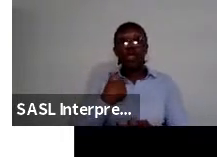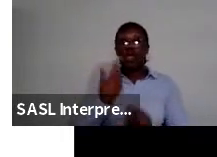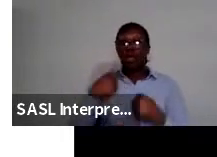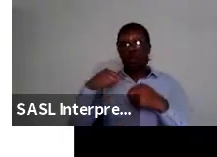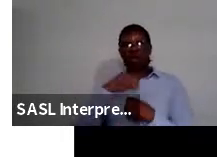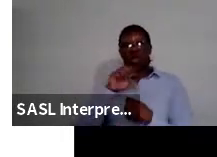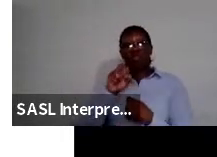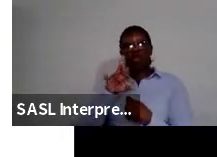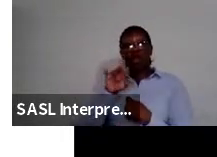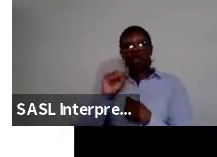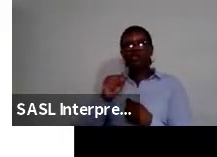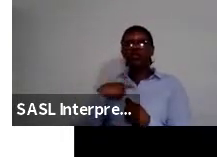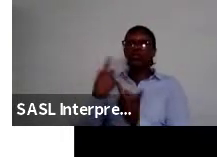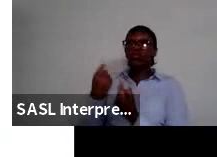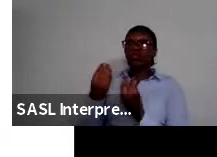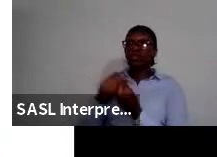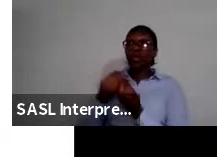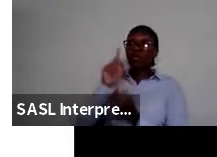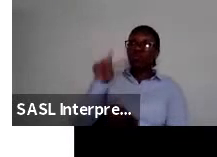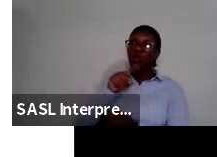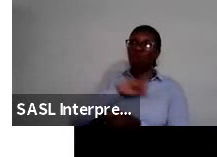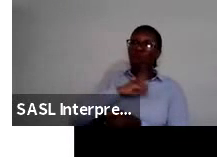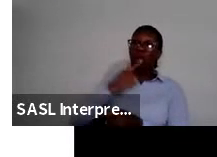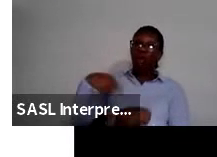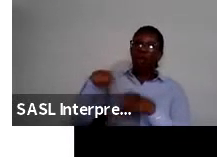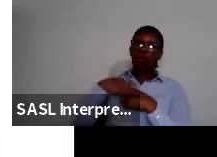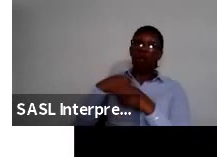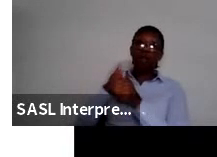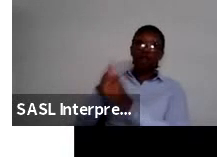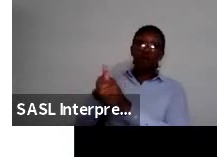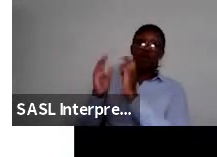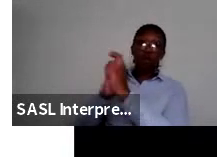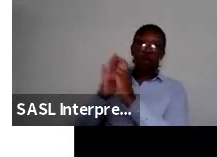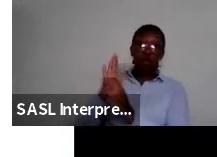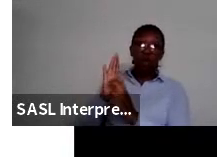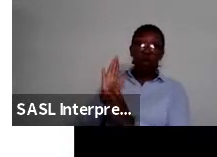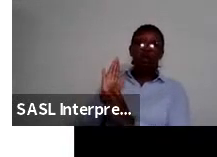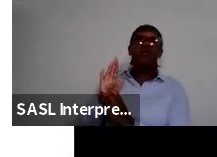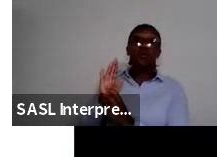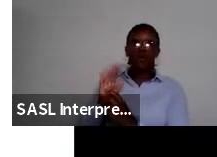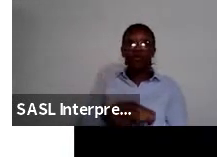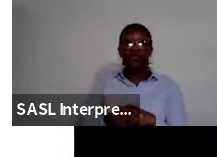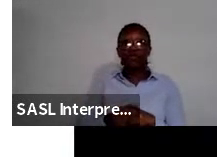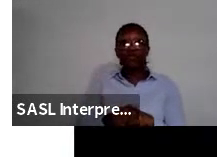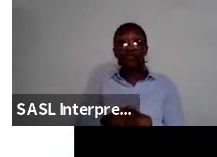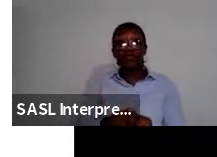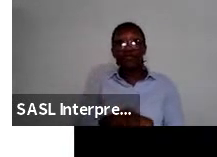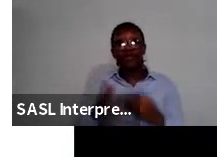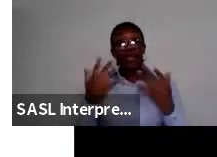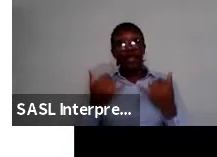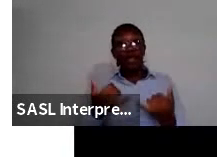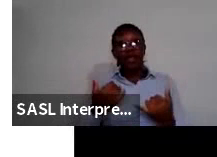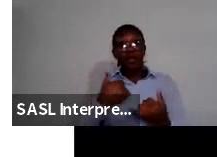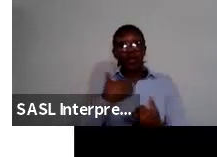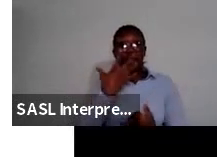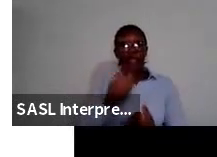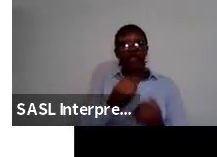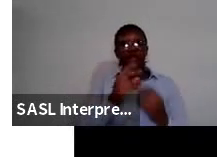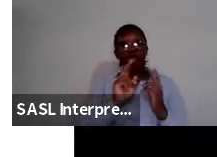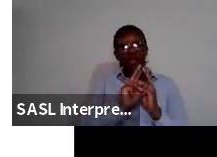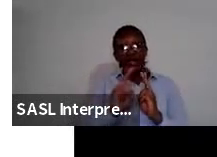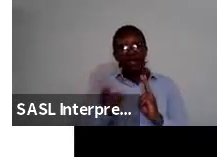we are trying to enforce the law. Ladies and gentlemen, I'm now moving into the different space. Prior to going into